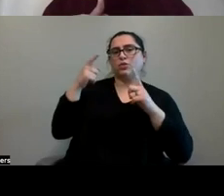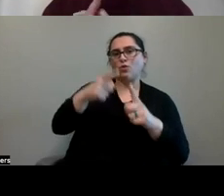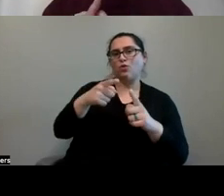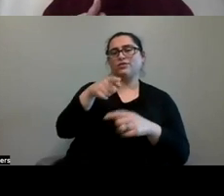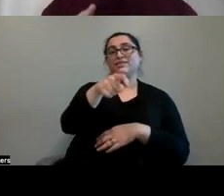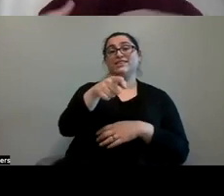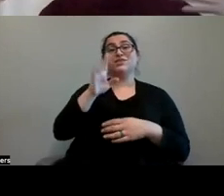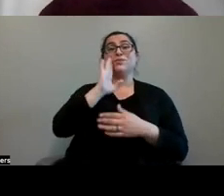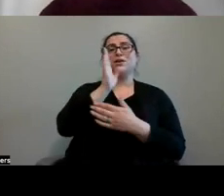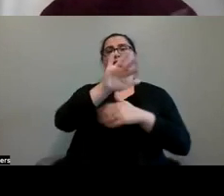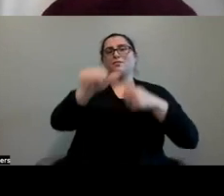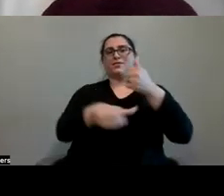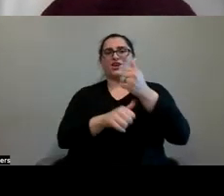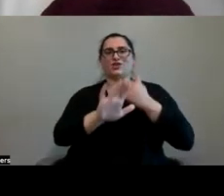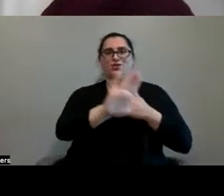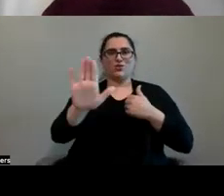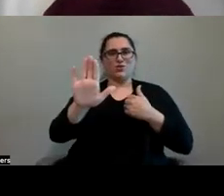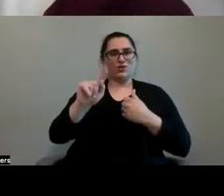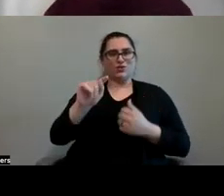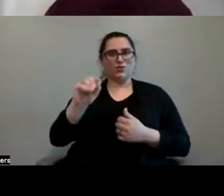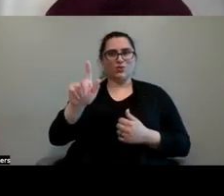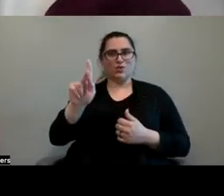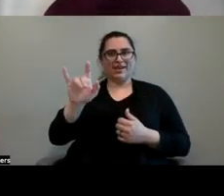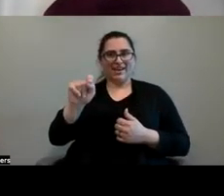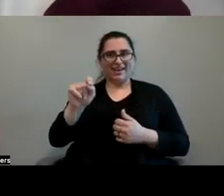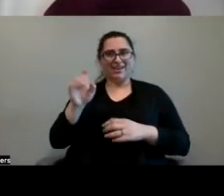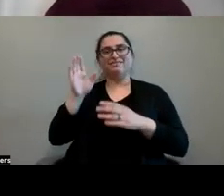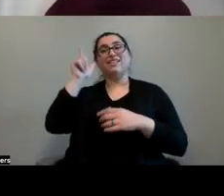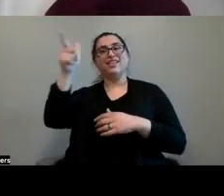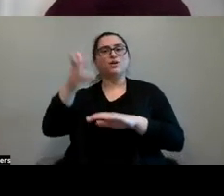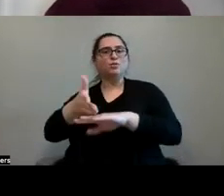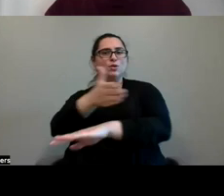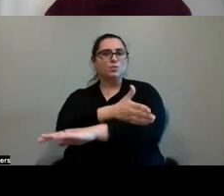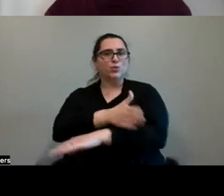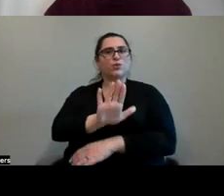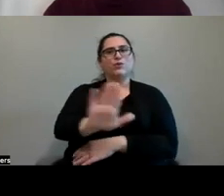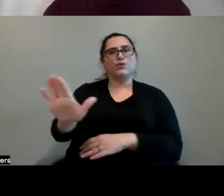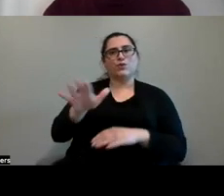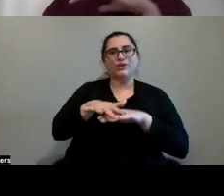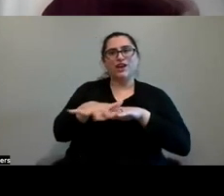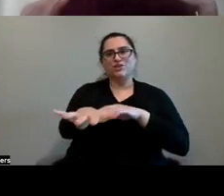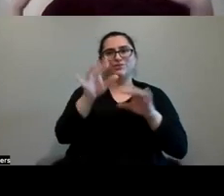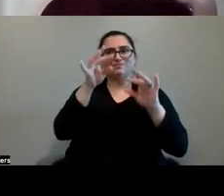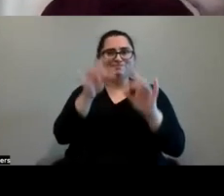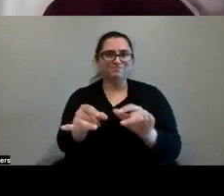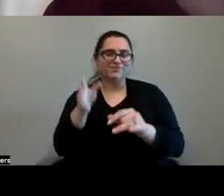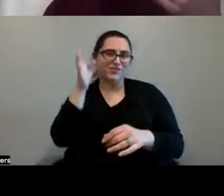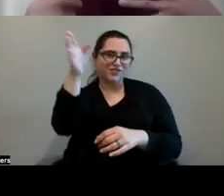will increase the downstream efficiency of evolution moving forward. Okay,